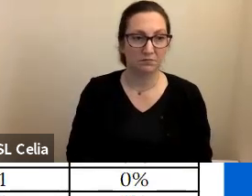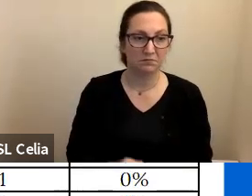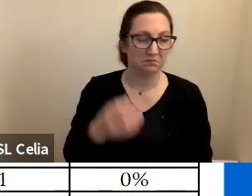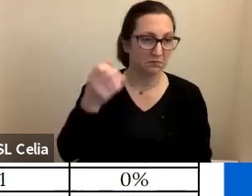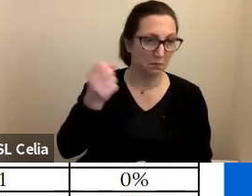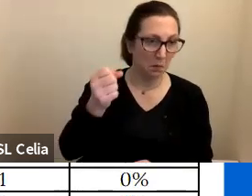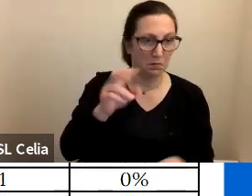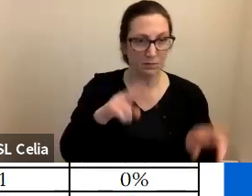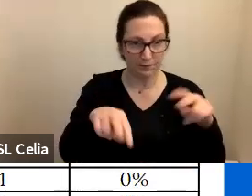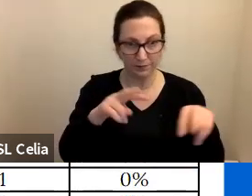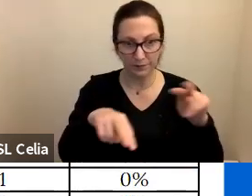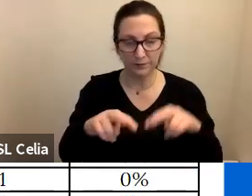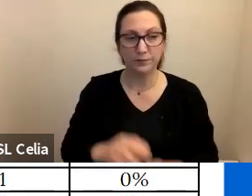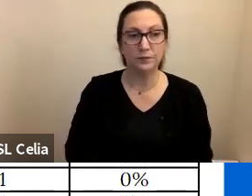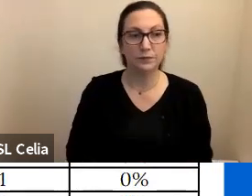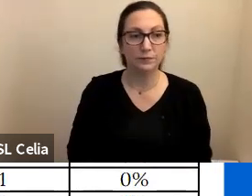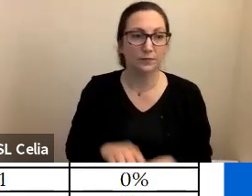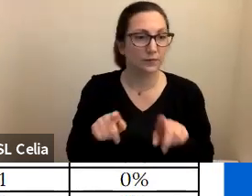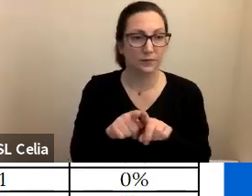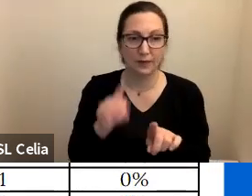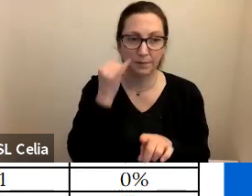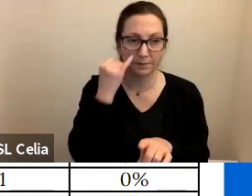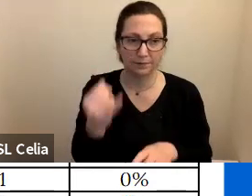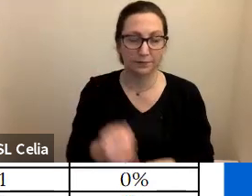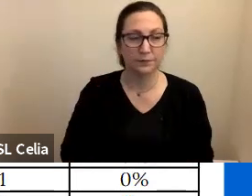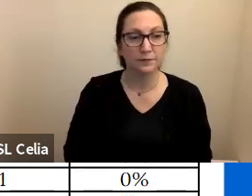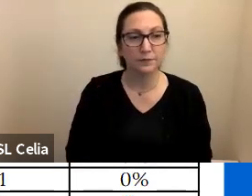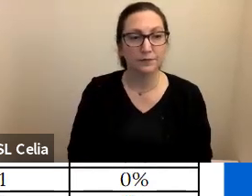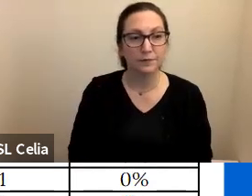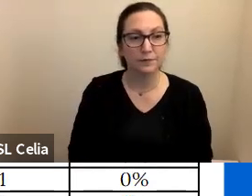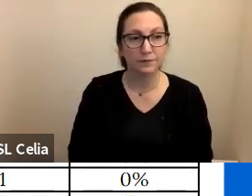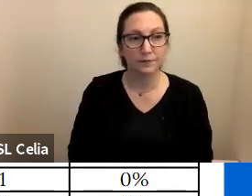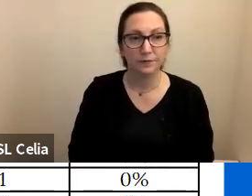look there. Same concept applies.